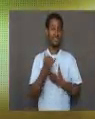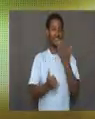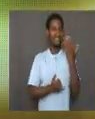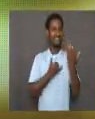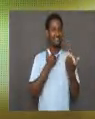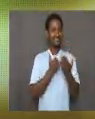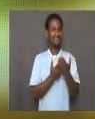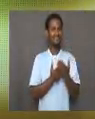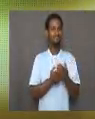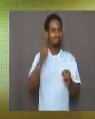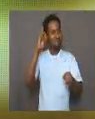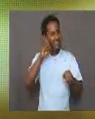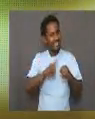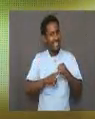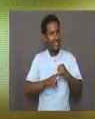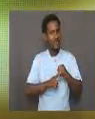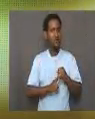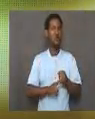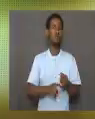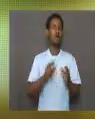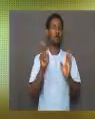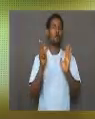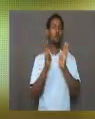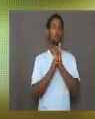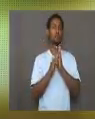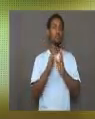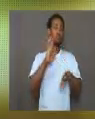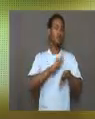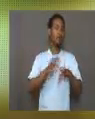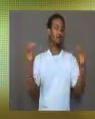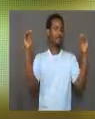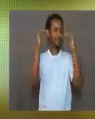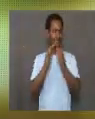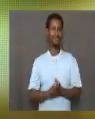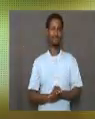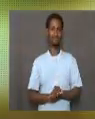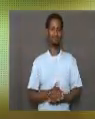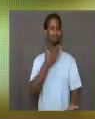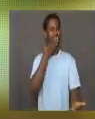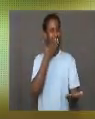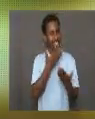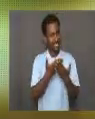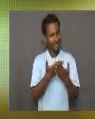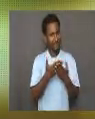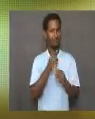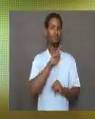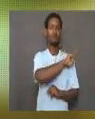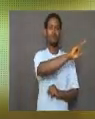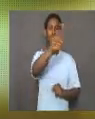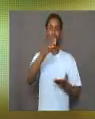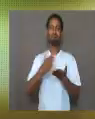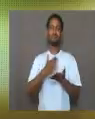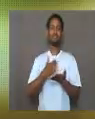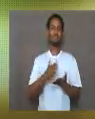This is the end of our unit on equality. Thank you for your attention and